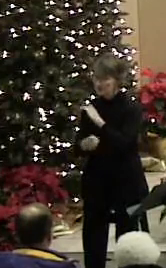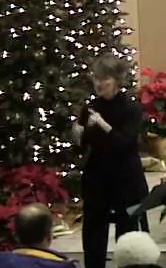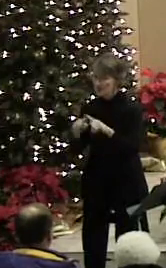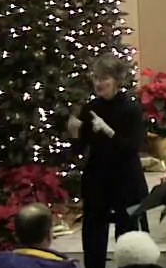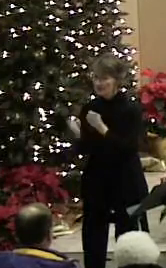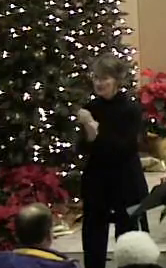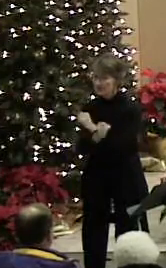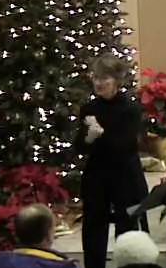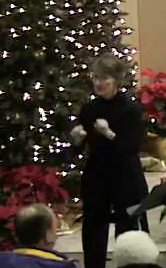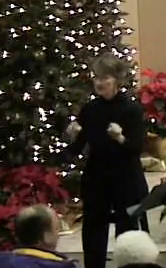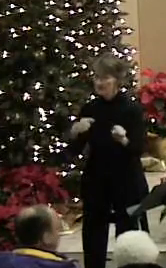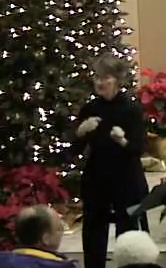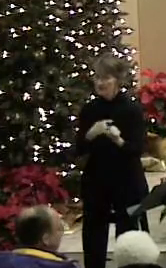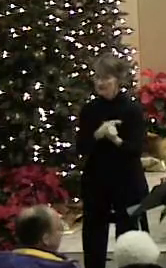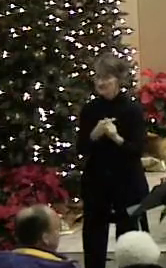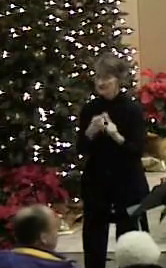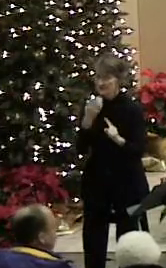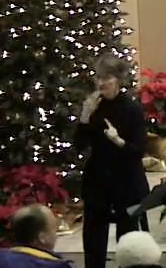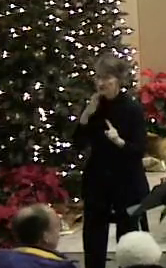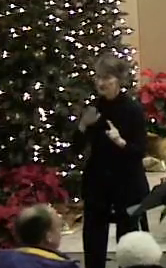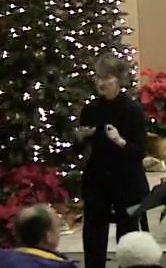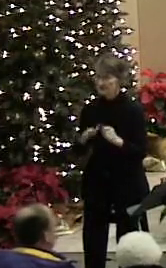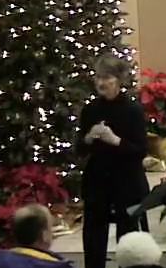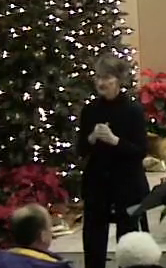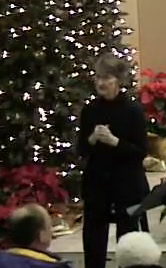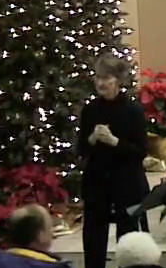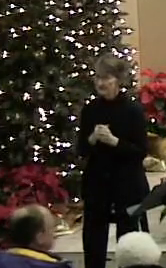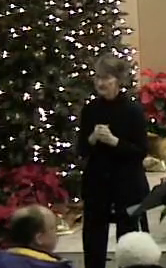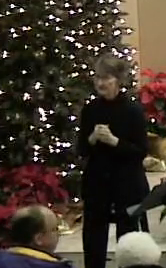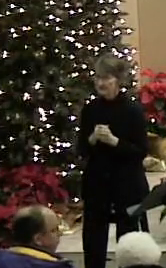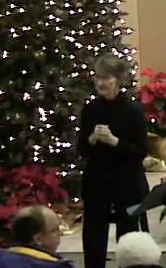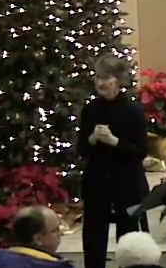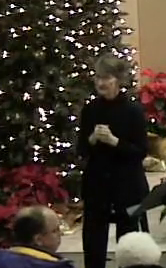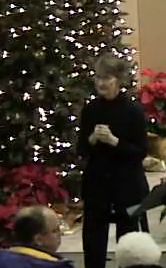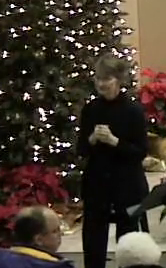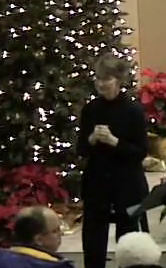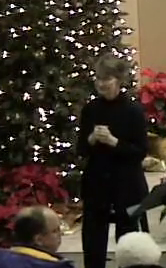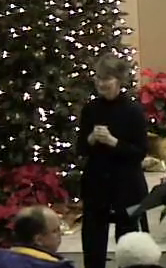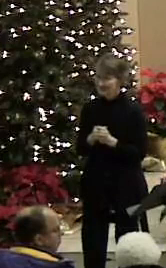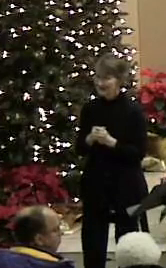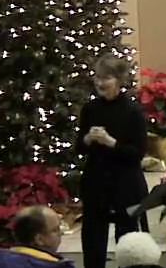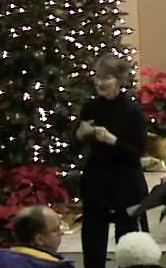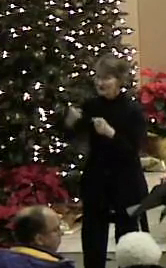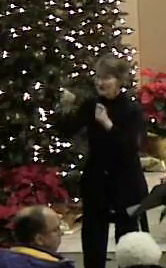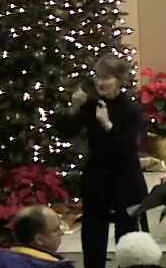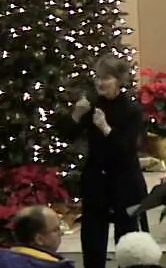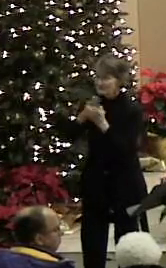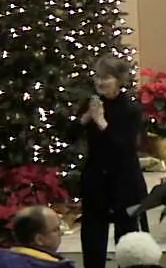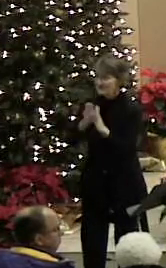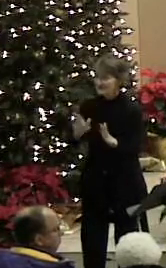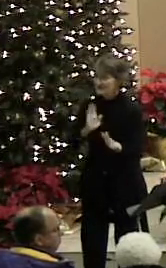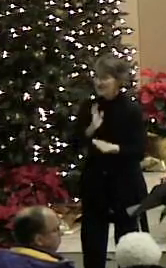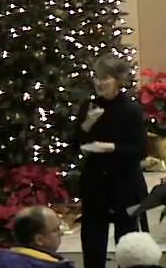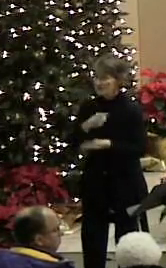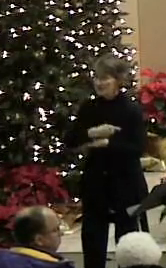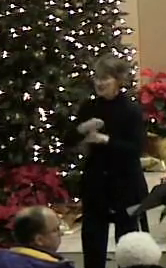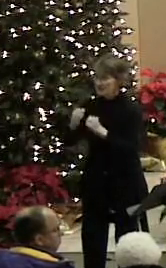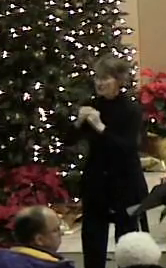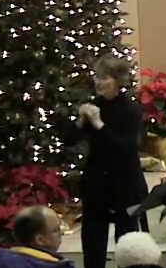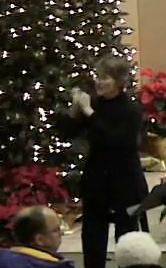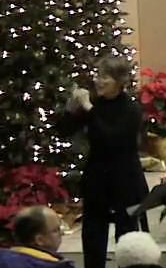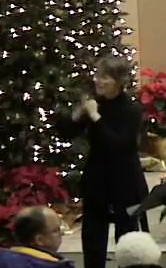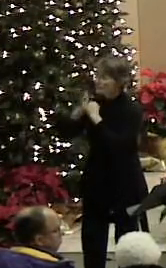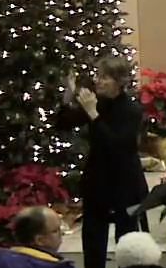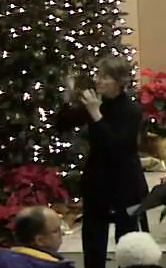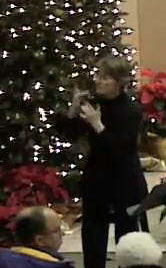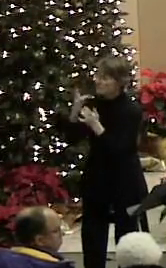evil. Deliver us, Lord, we pray, from every evil. Graciously grant peace in our days, that by the help of your mercy we may be